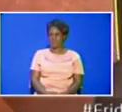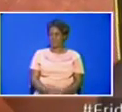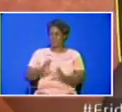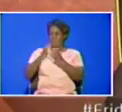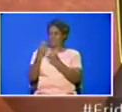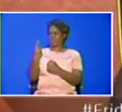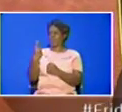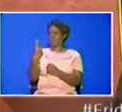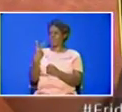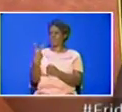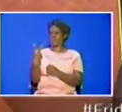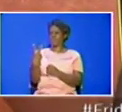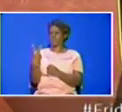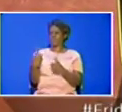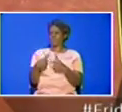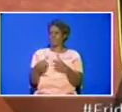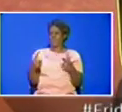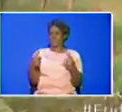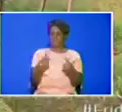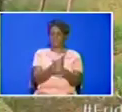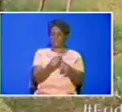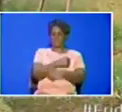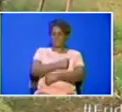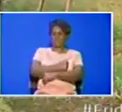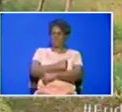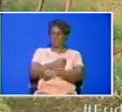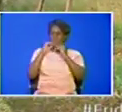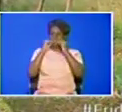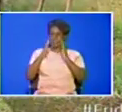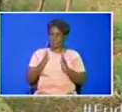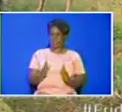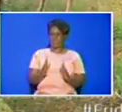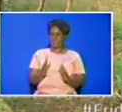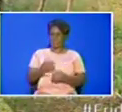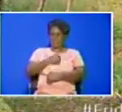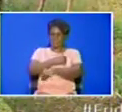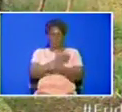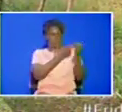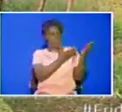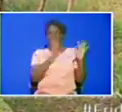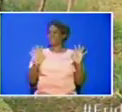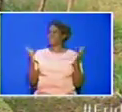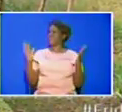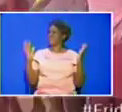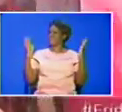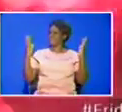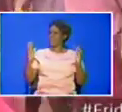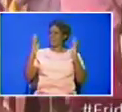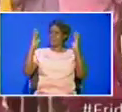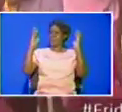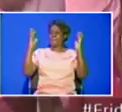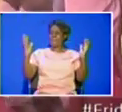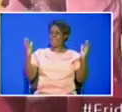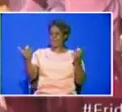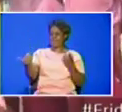2 has been rolled out in various schools. Teachers at Kirima have lauded the project as a major attraction to